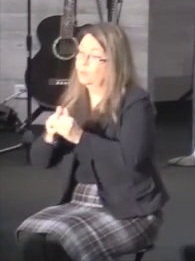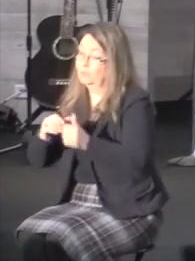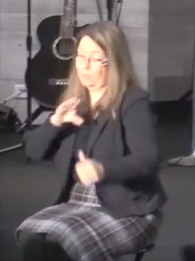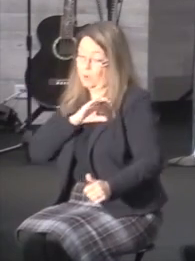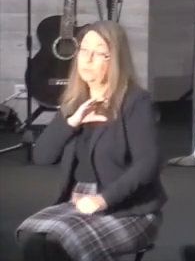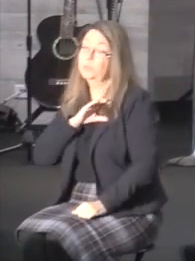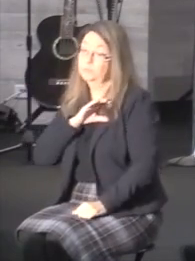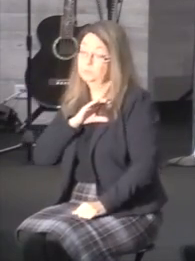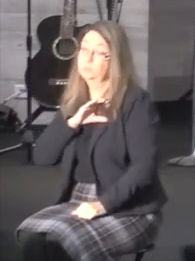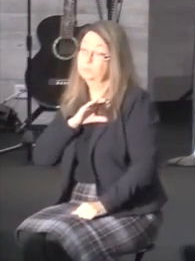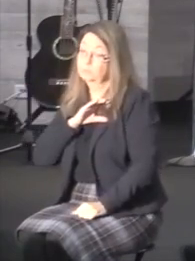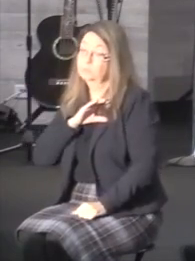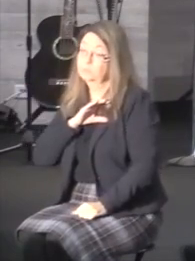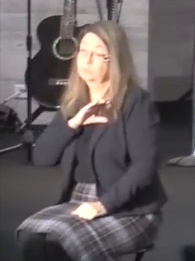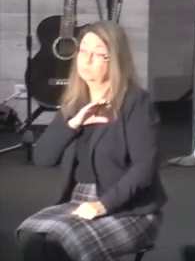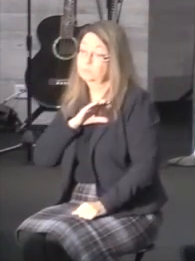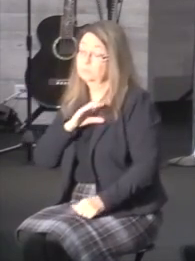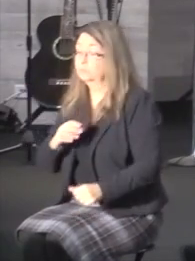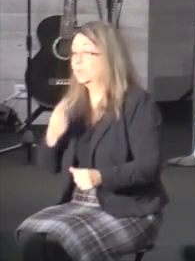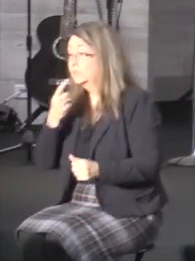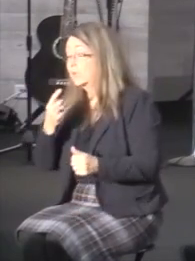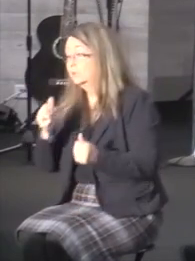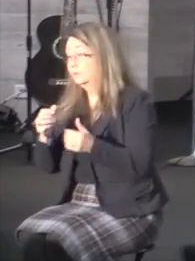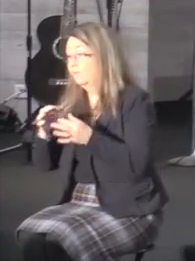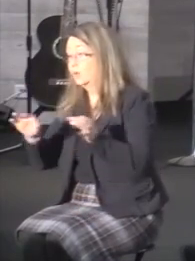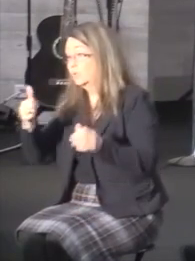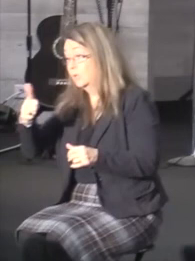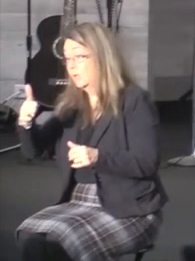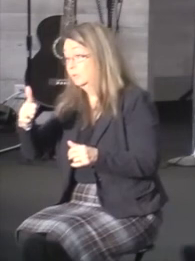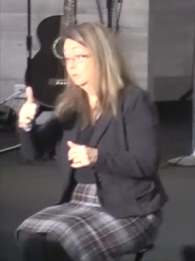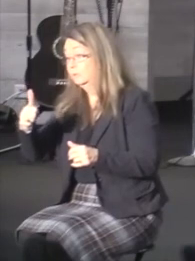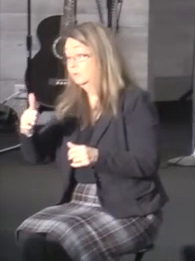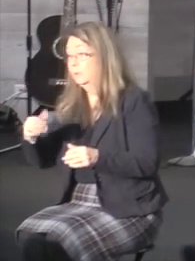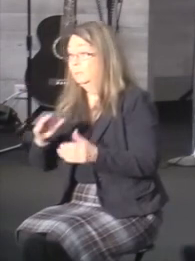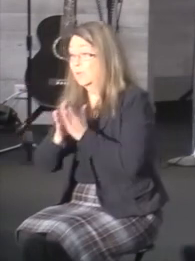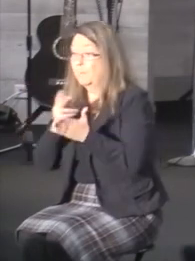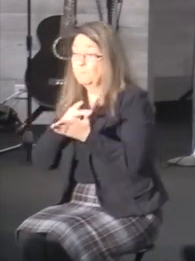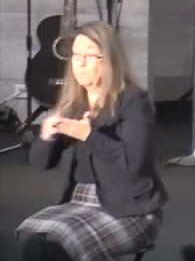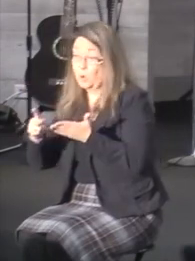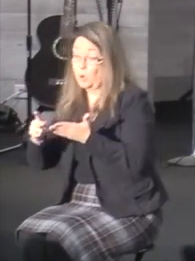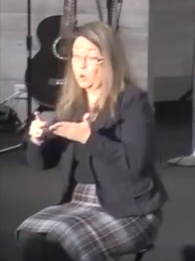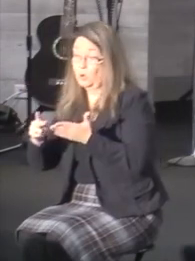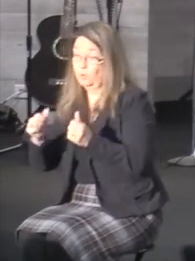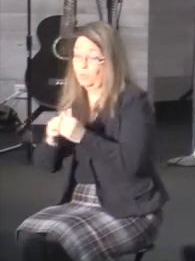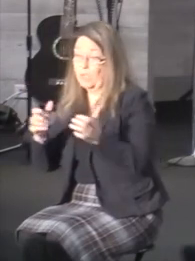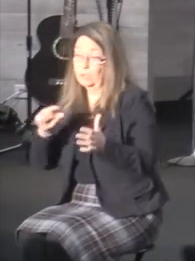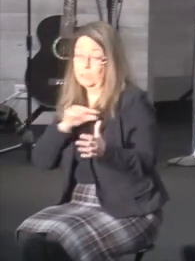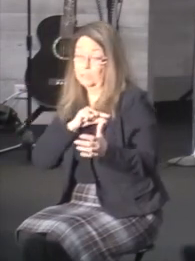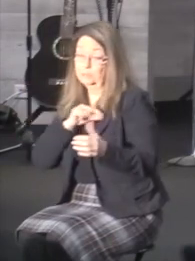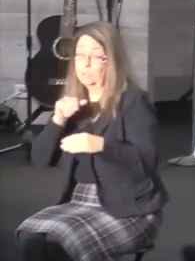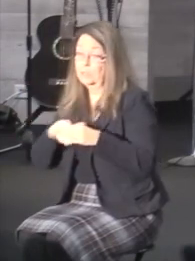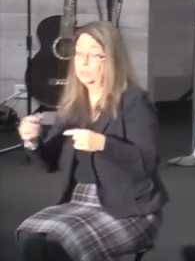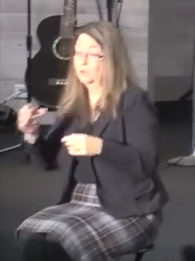character. And this is what we'll end with. He says in verse 10, and so be pure and blameless for the day of Christ